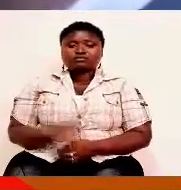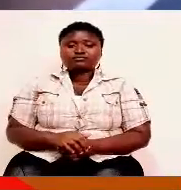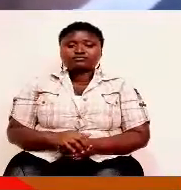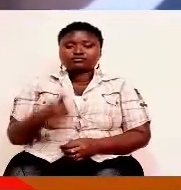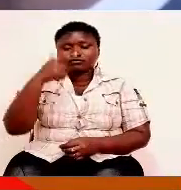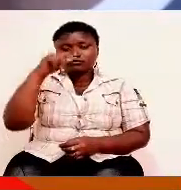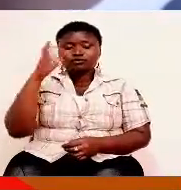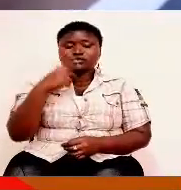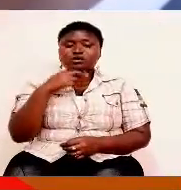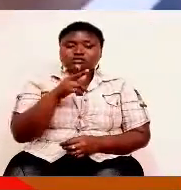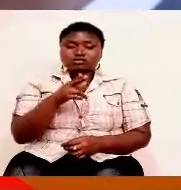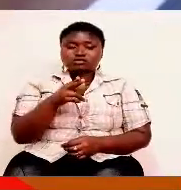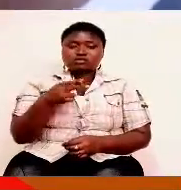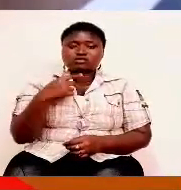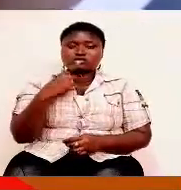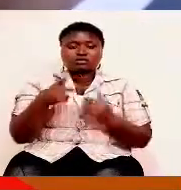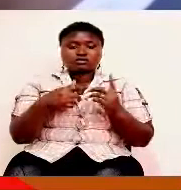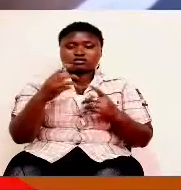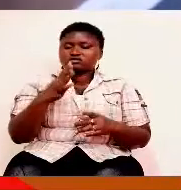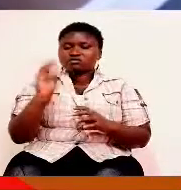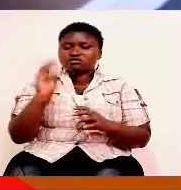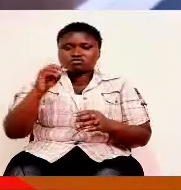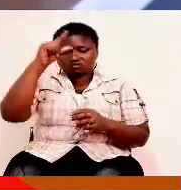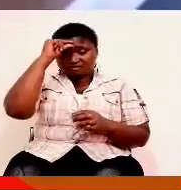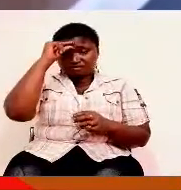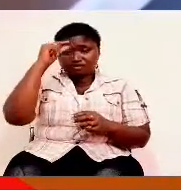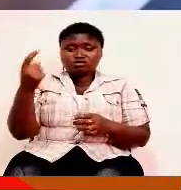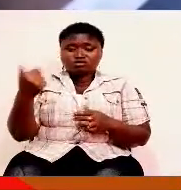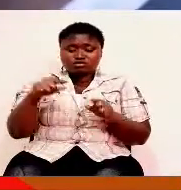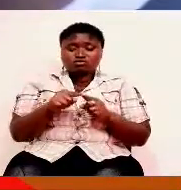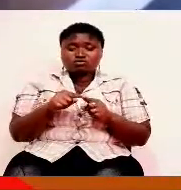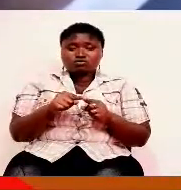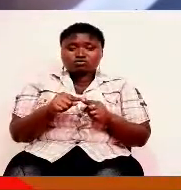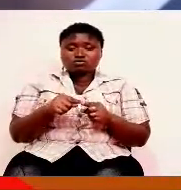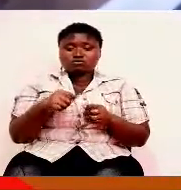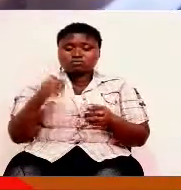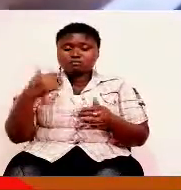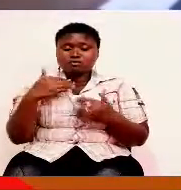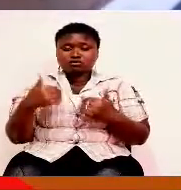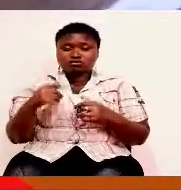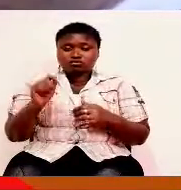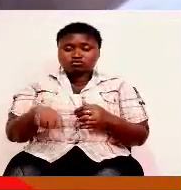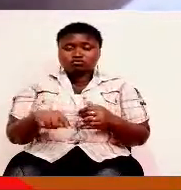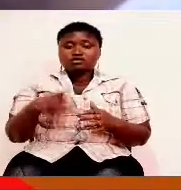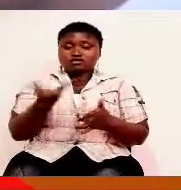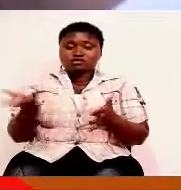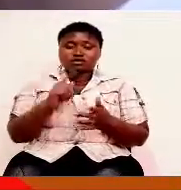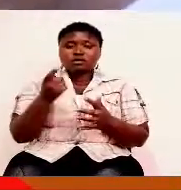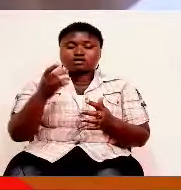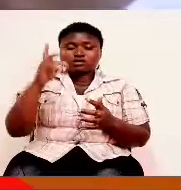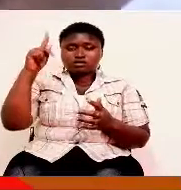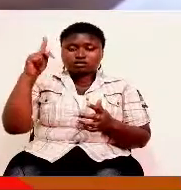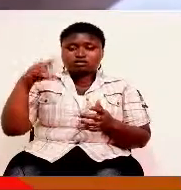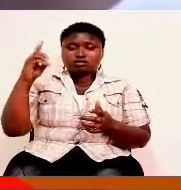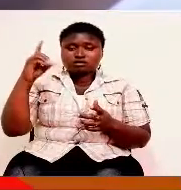saying that it is incumbent upon government to ensure that the deputy president is secured, because at this